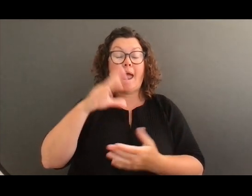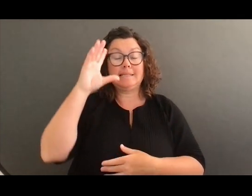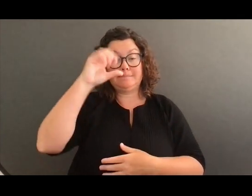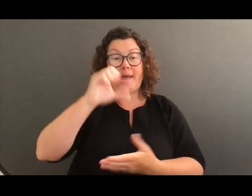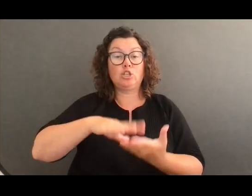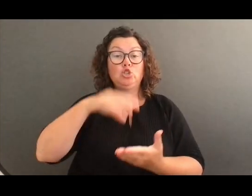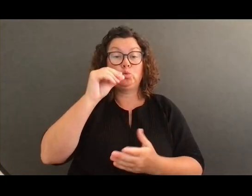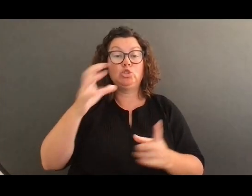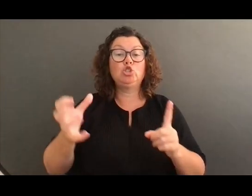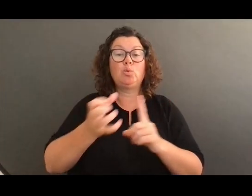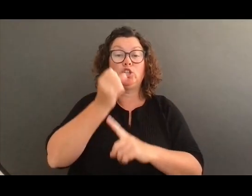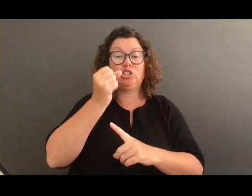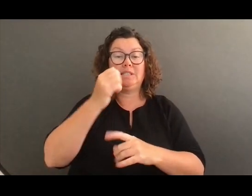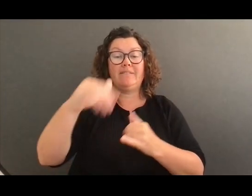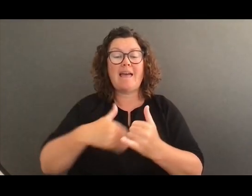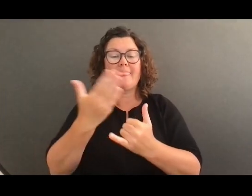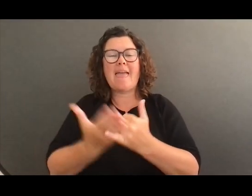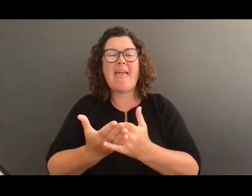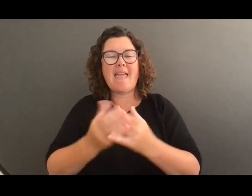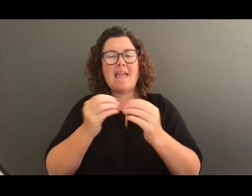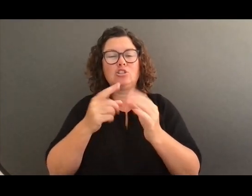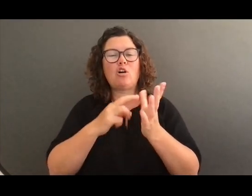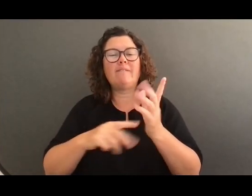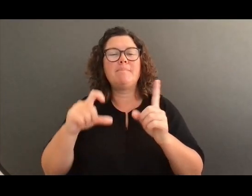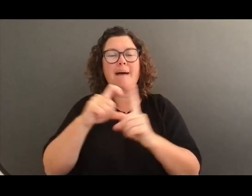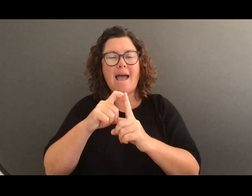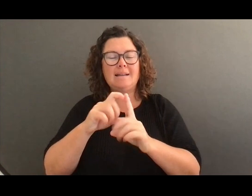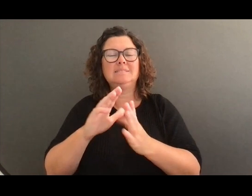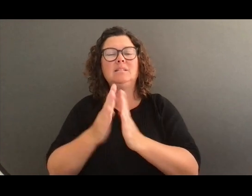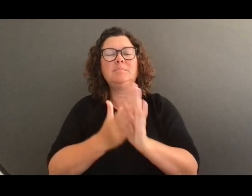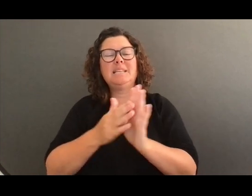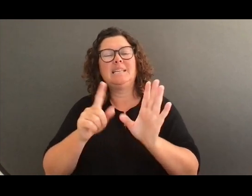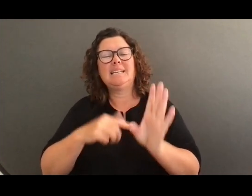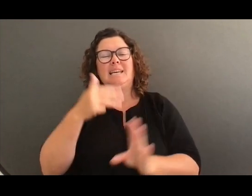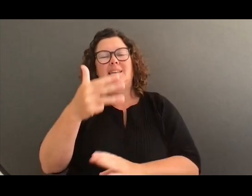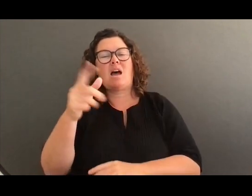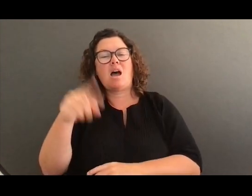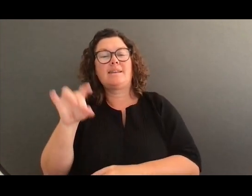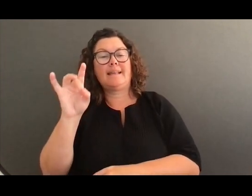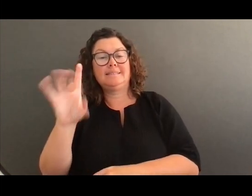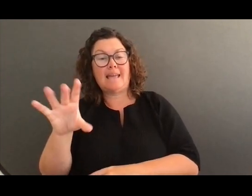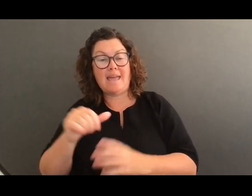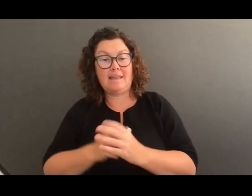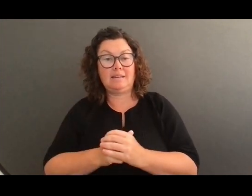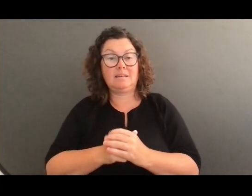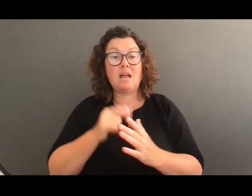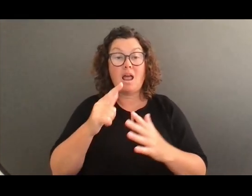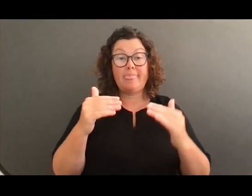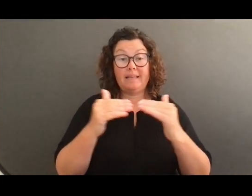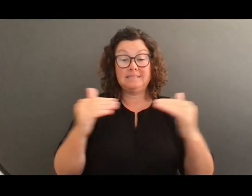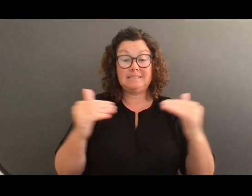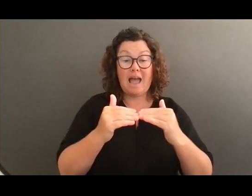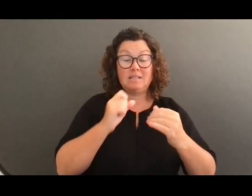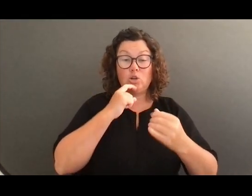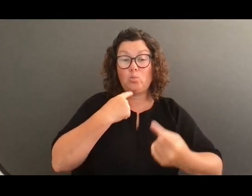10. So the achievement standard synthesises the content and describes the level